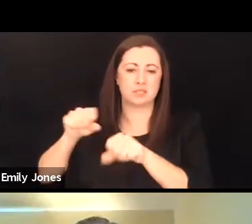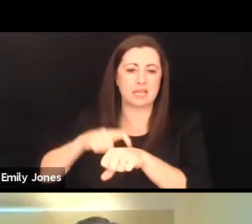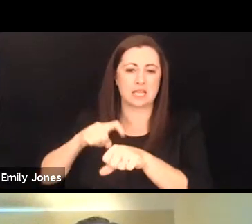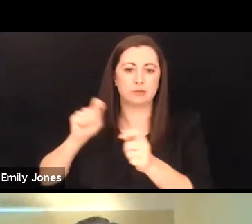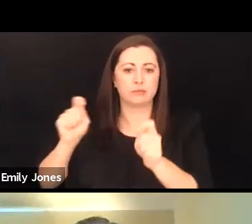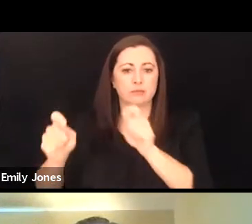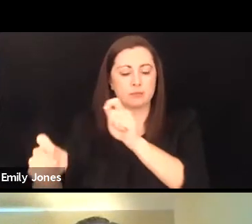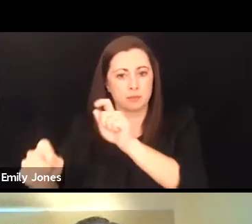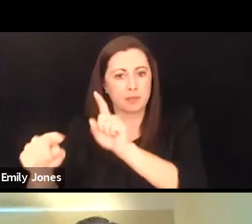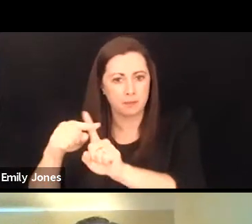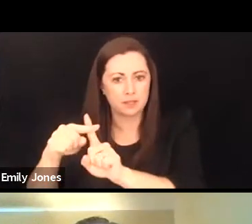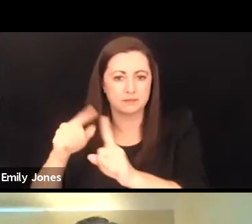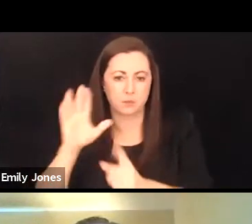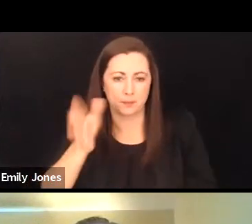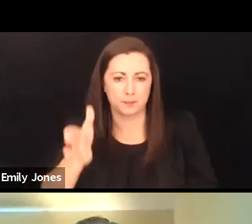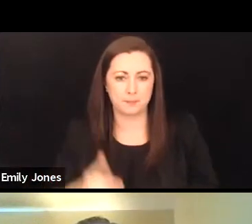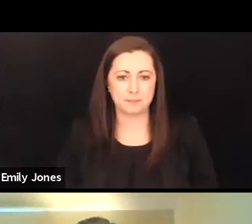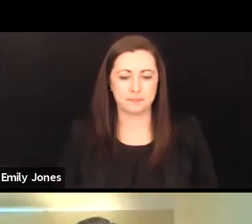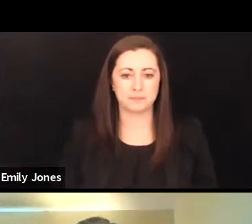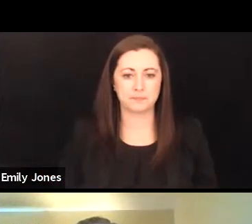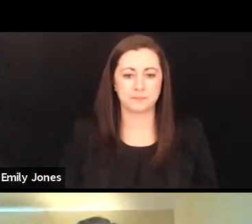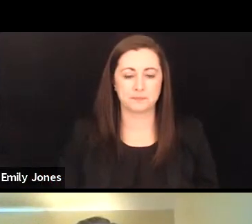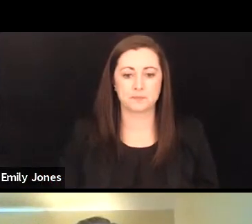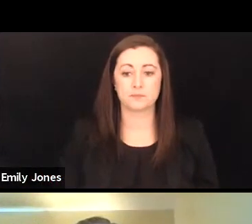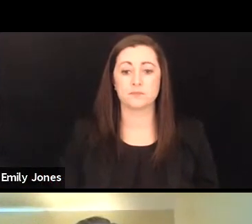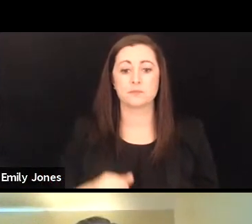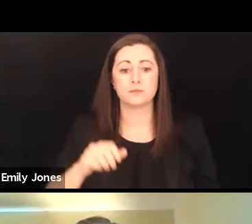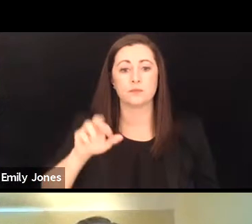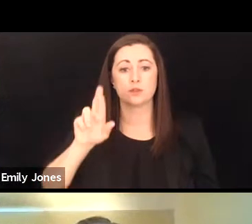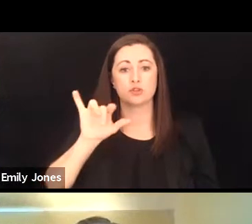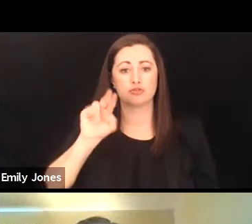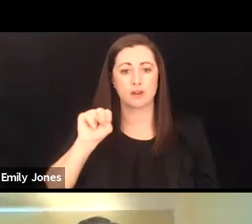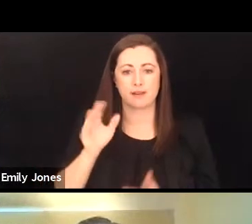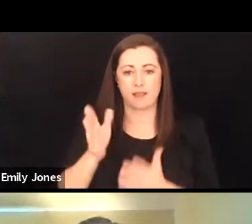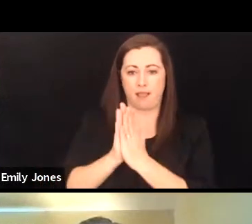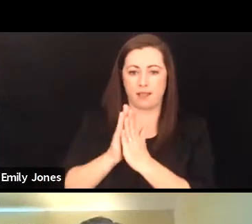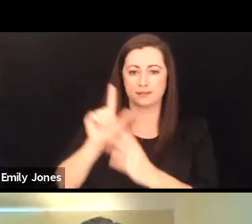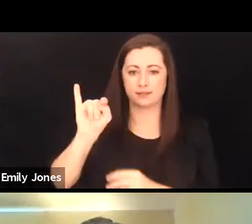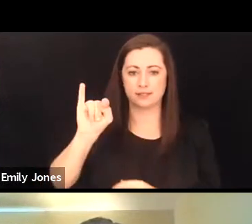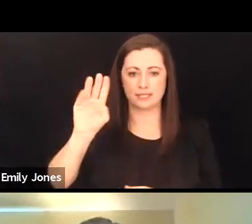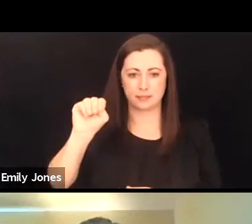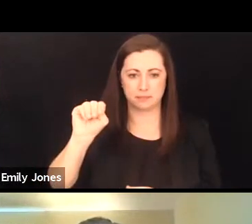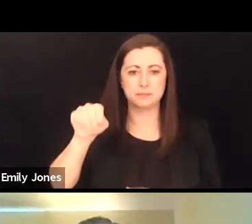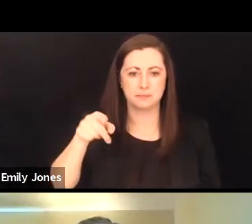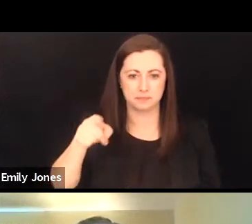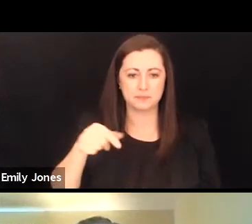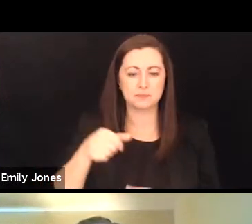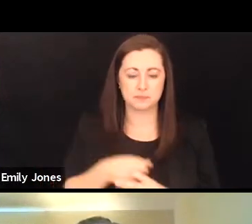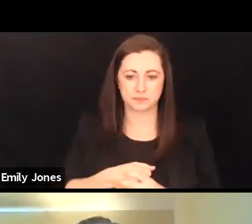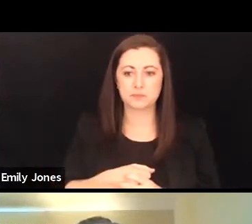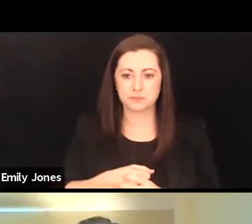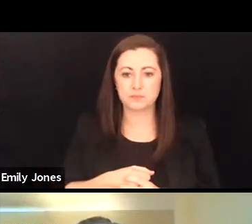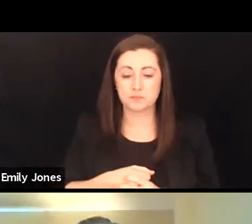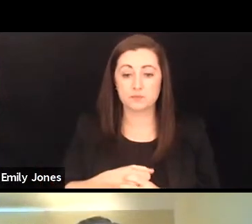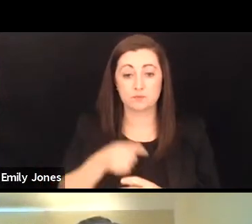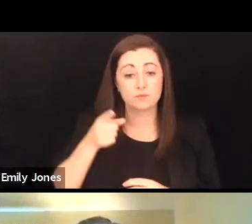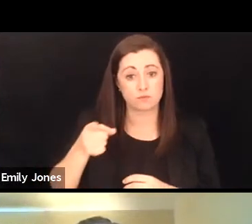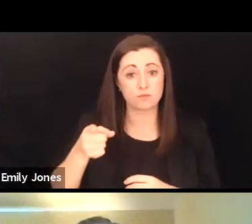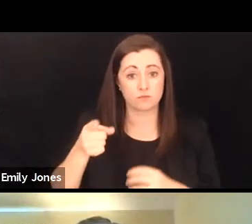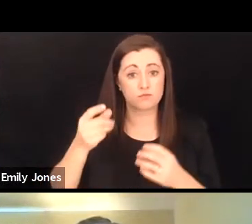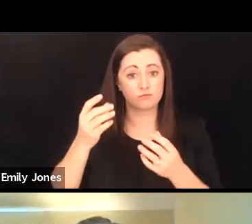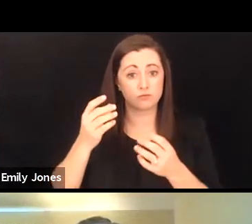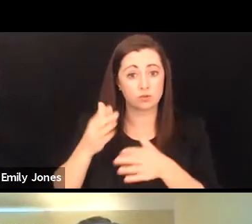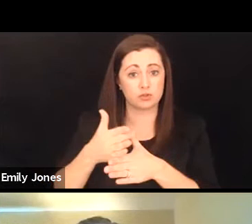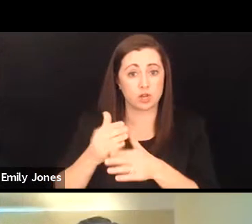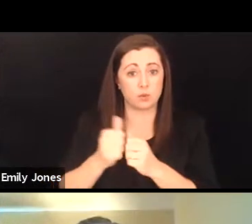really get it going. I want to turn this over to Tim on this next question. Tim, you've shared with people before